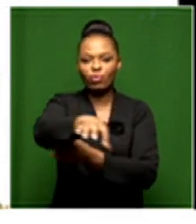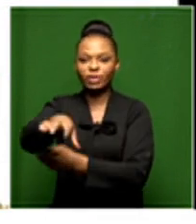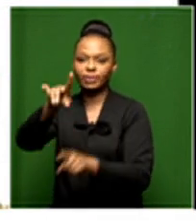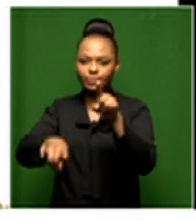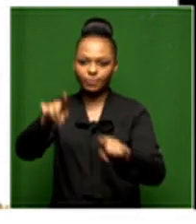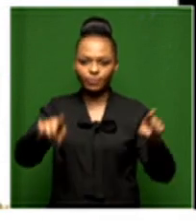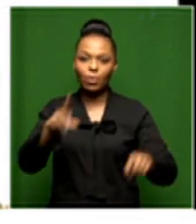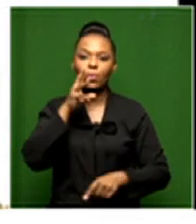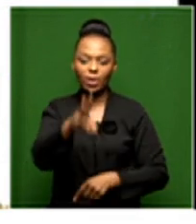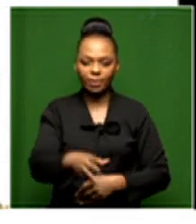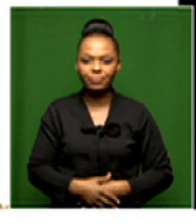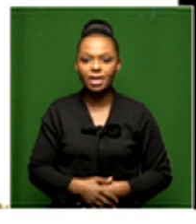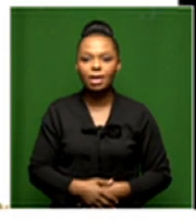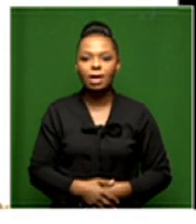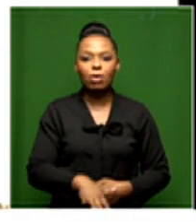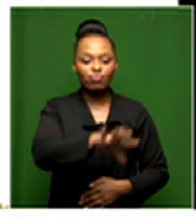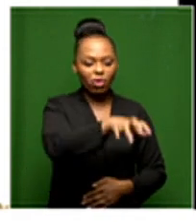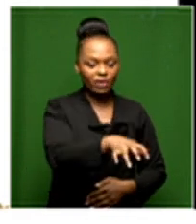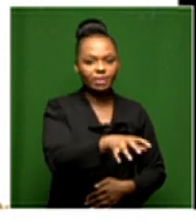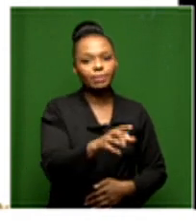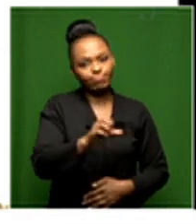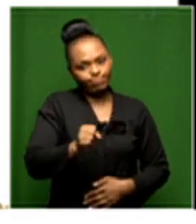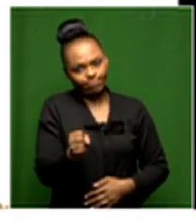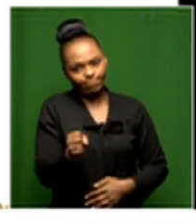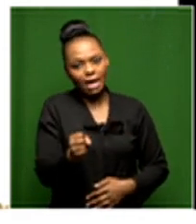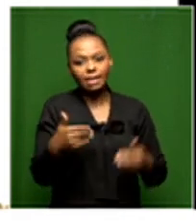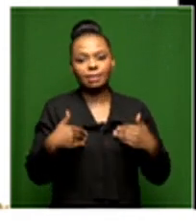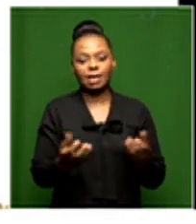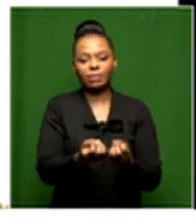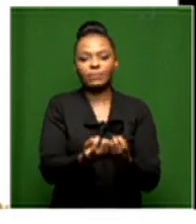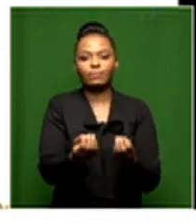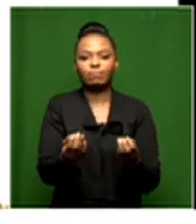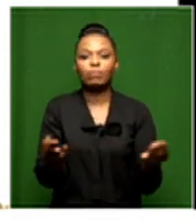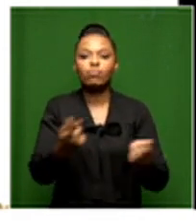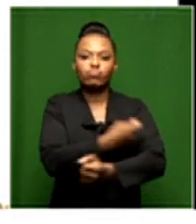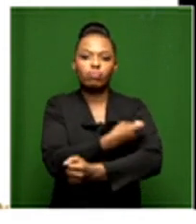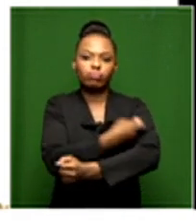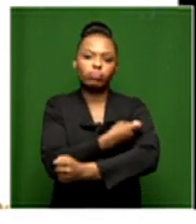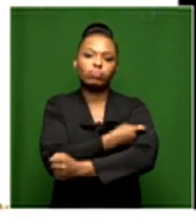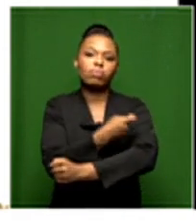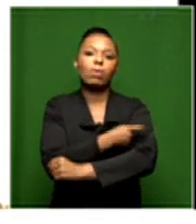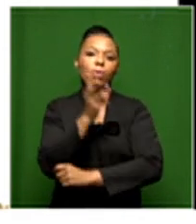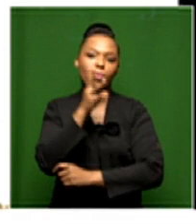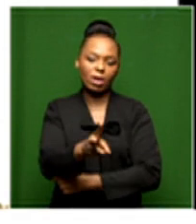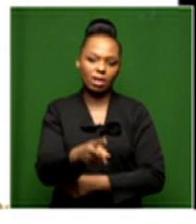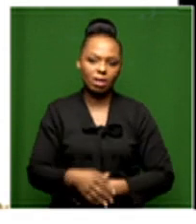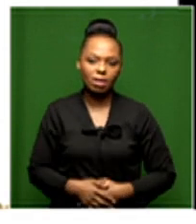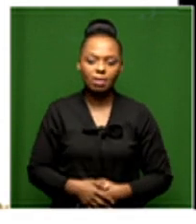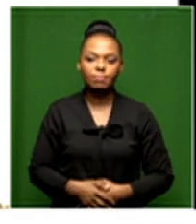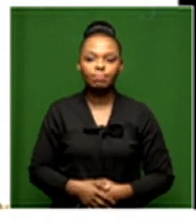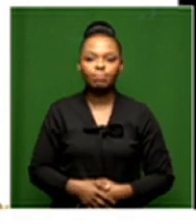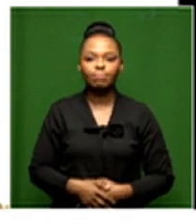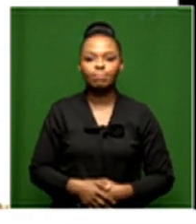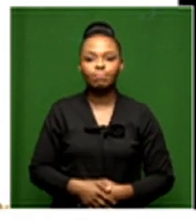provinces will then take that into stock and start the vaccination process at a number of sites